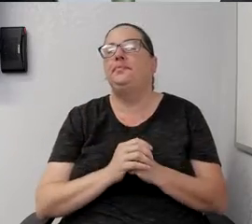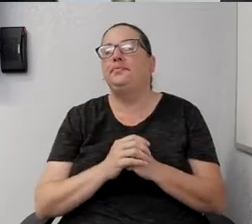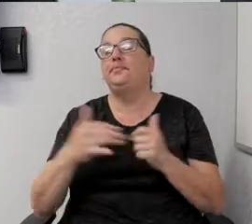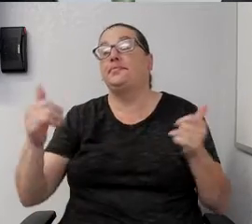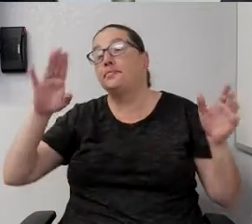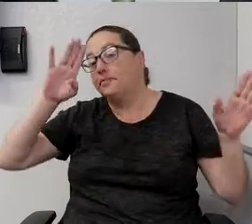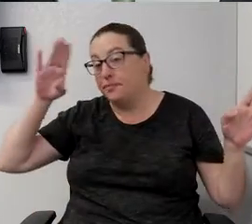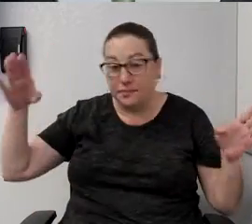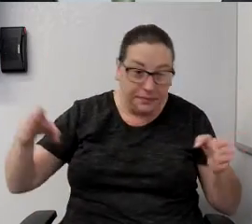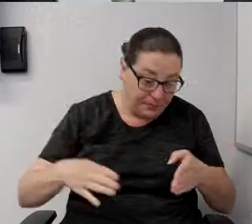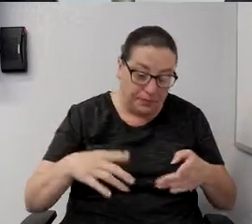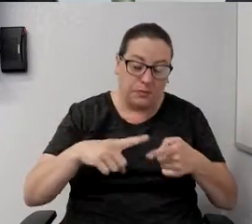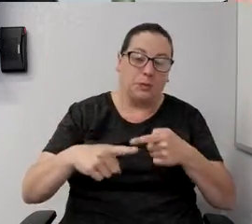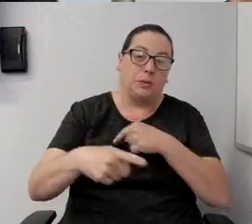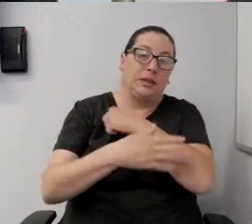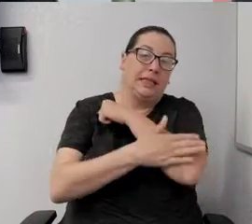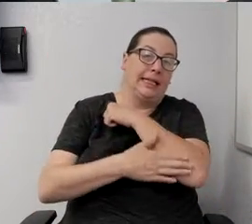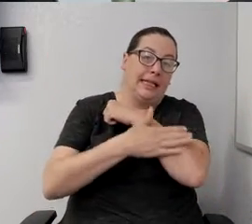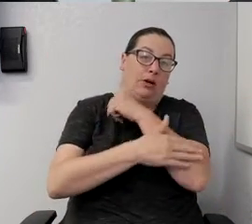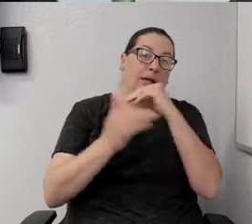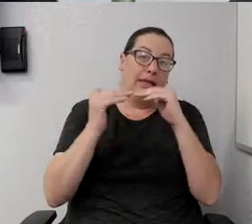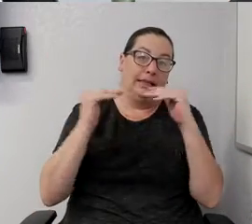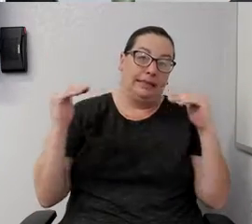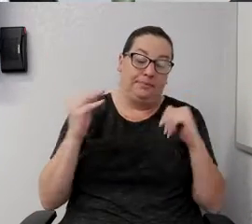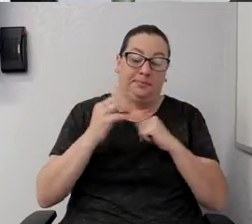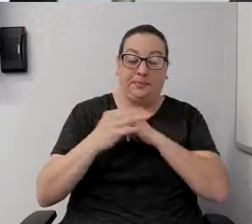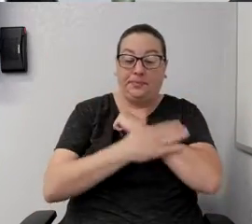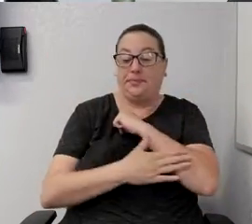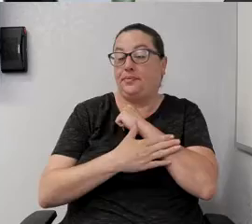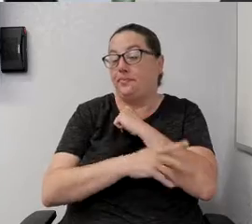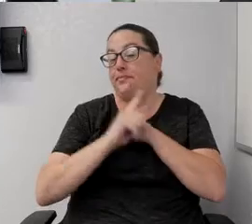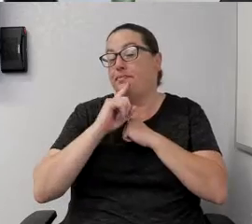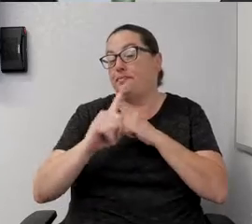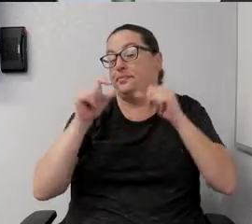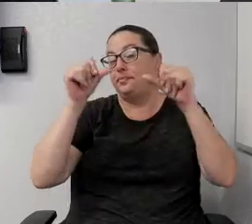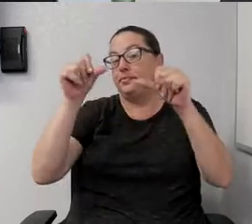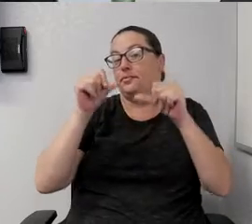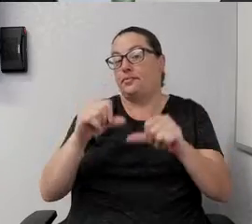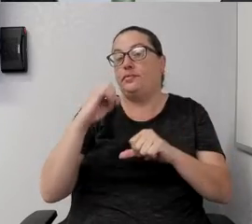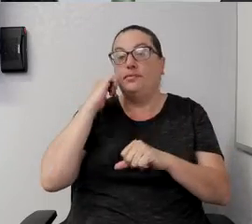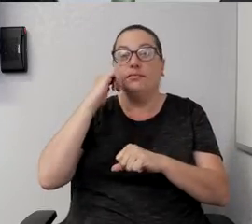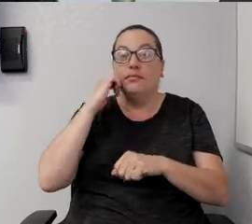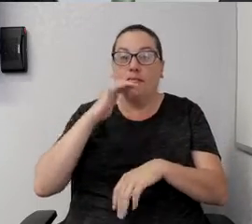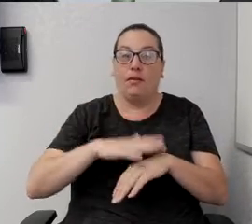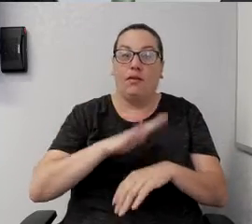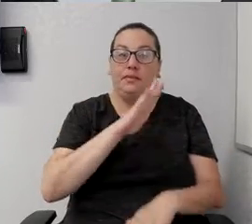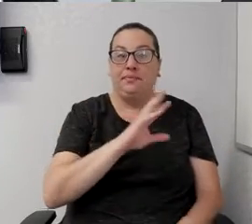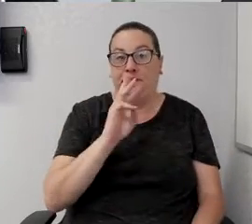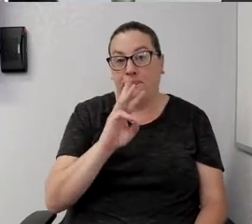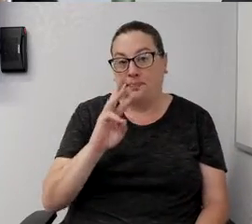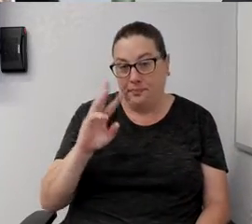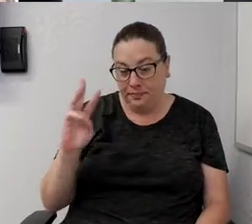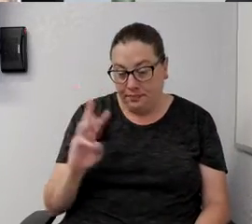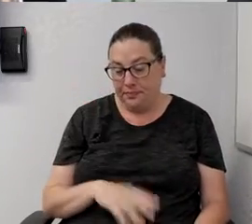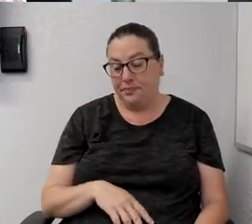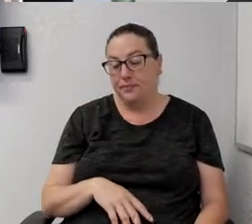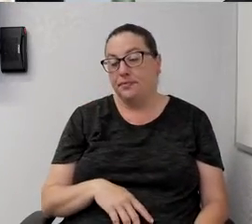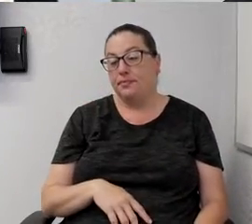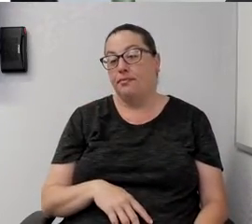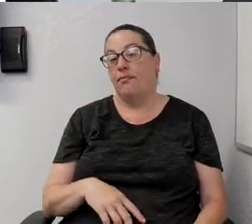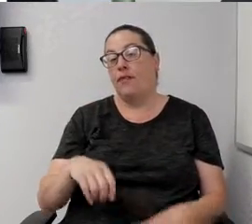to the county level, and the county actually posts this daily on their website. So of the